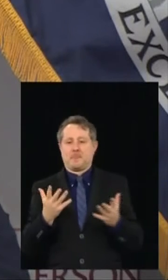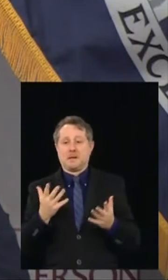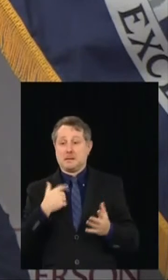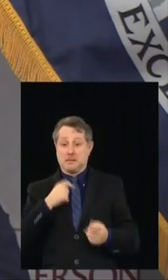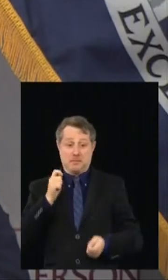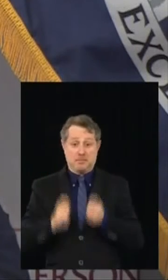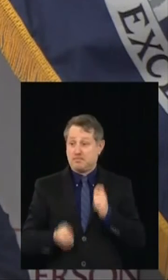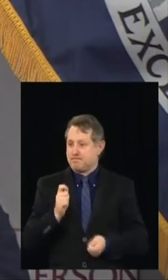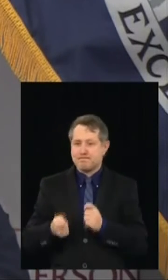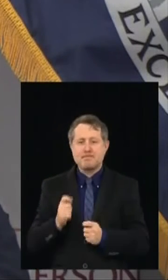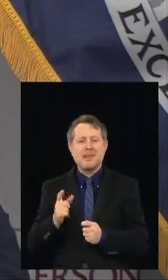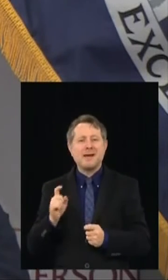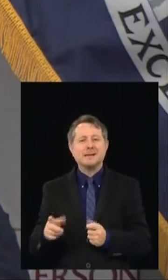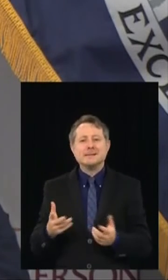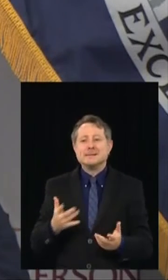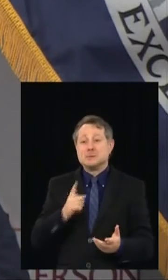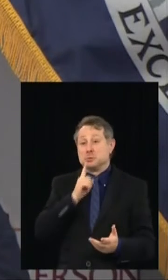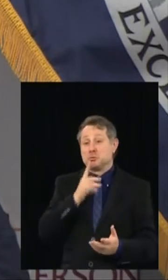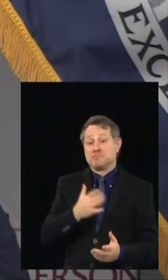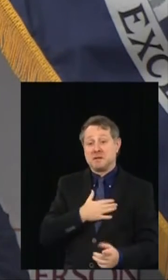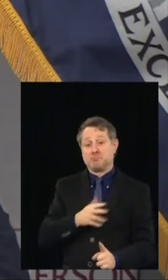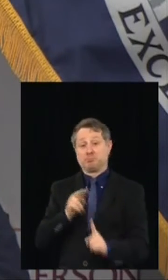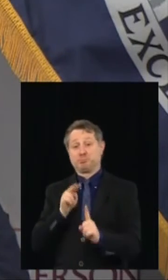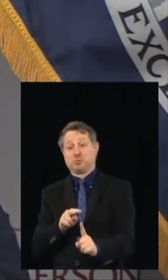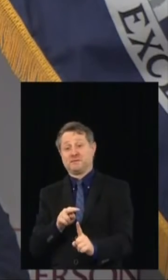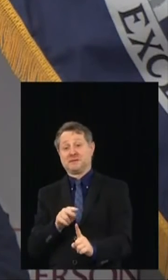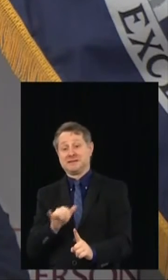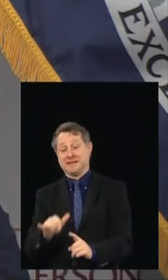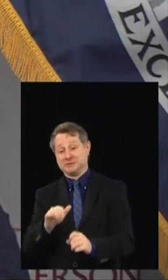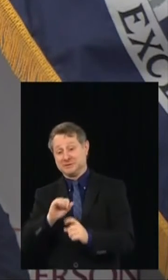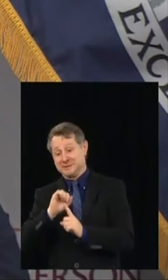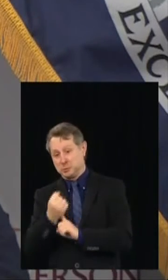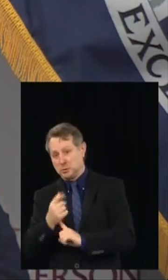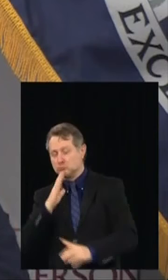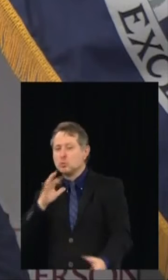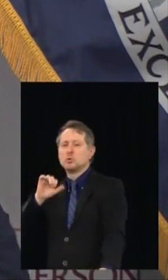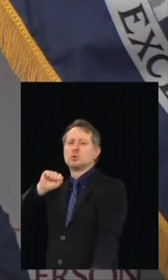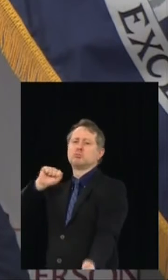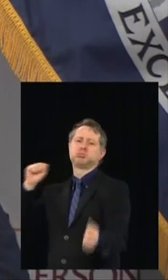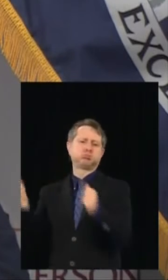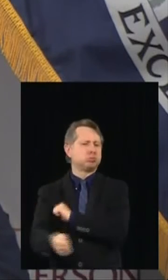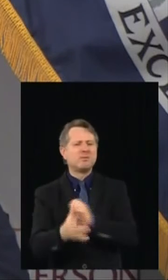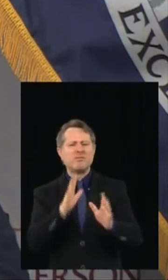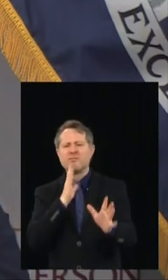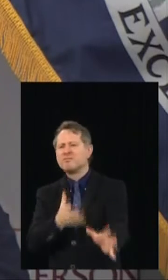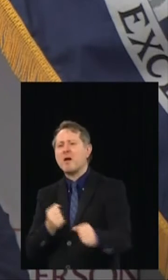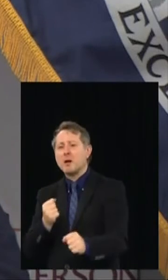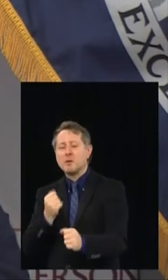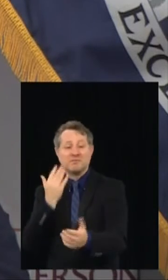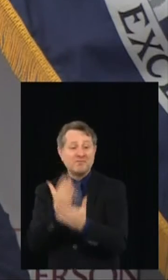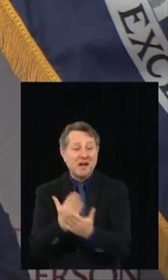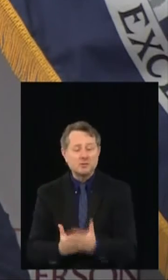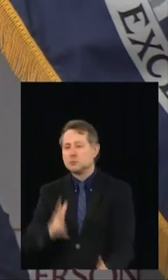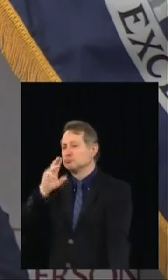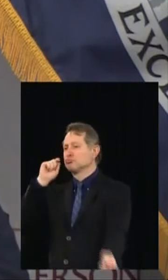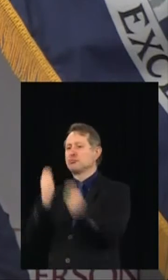is this situation changes so fast, and the facts change, and assumptions change, and everything